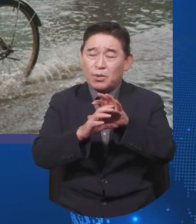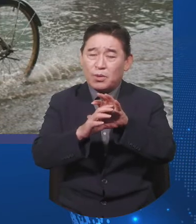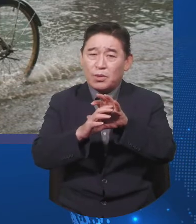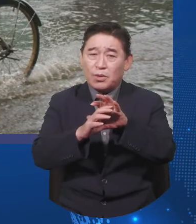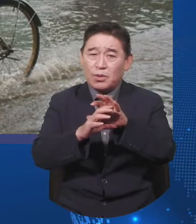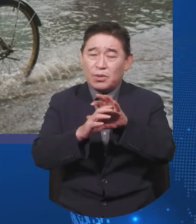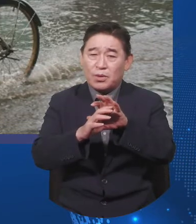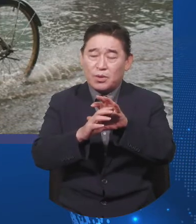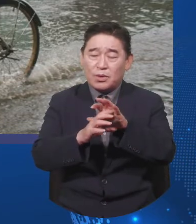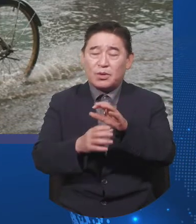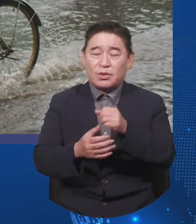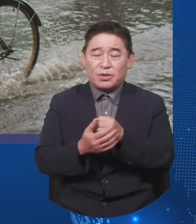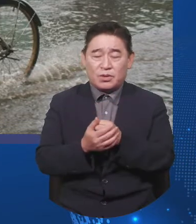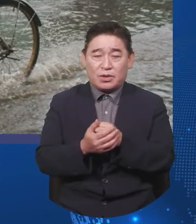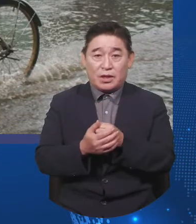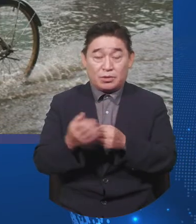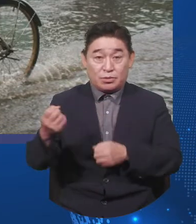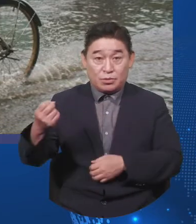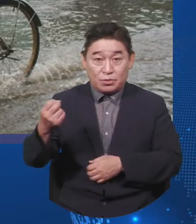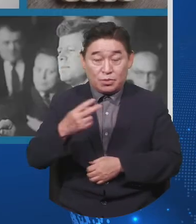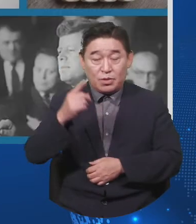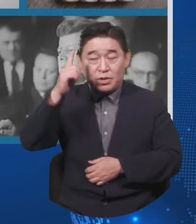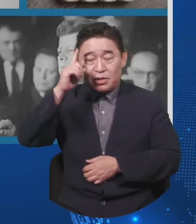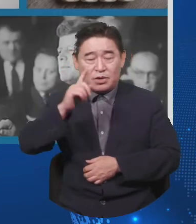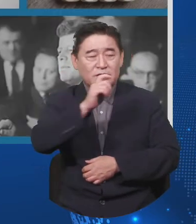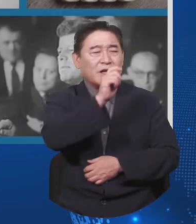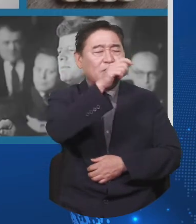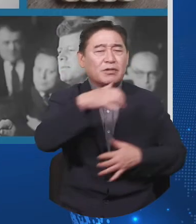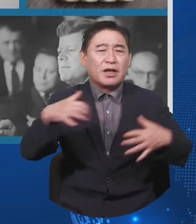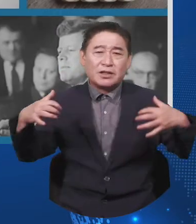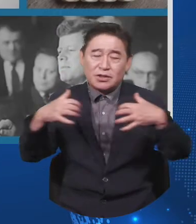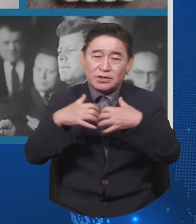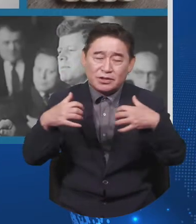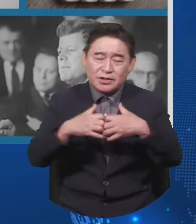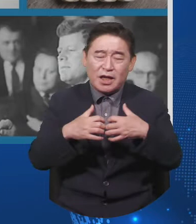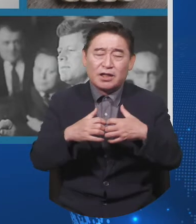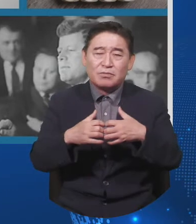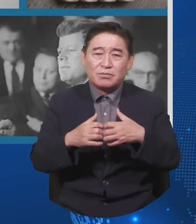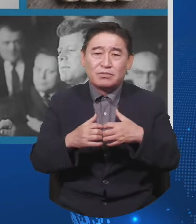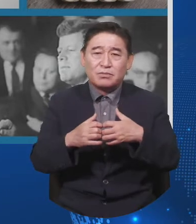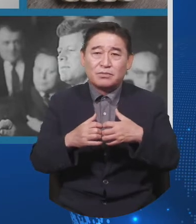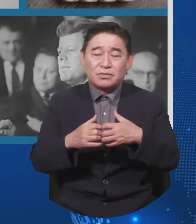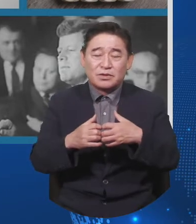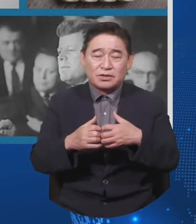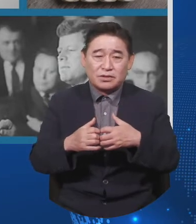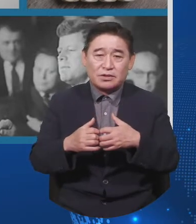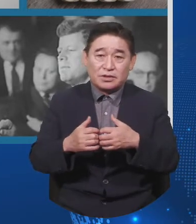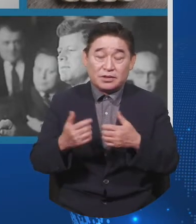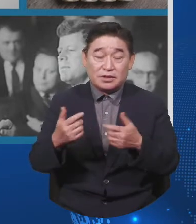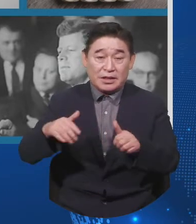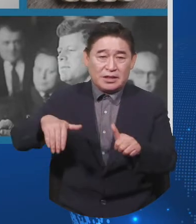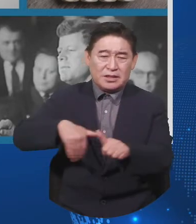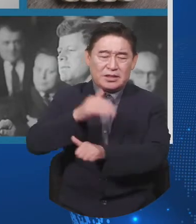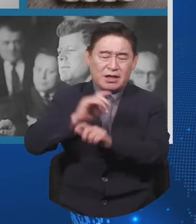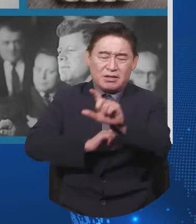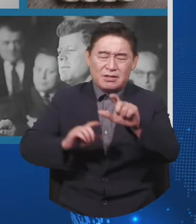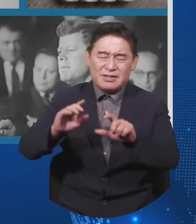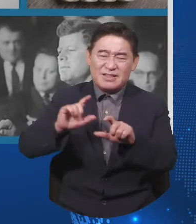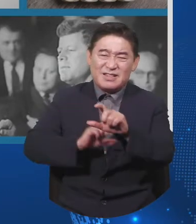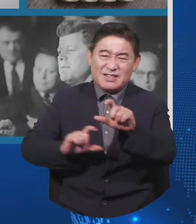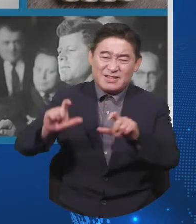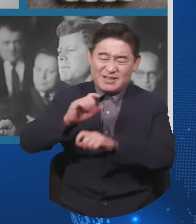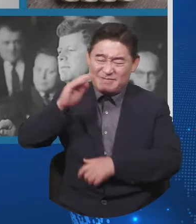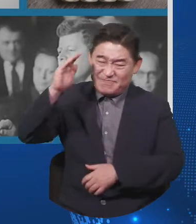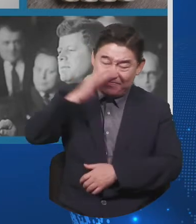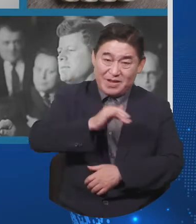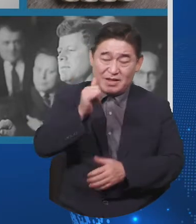Russia's war of aggression in Ukraine. A little bit about the Development Center. We heard from our